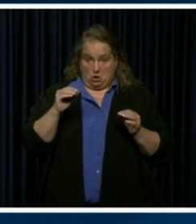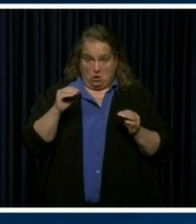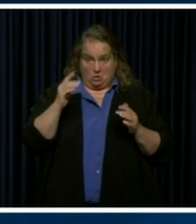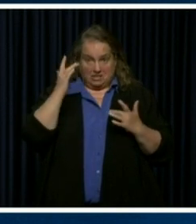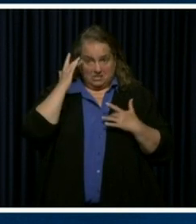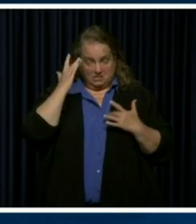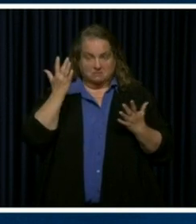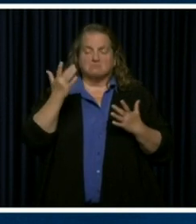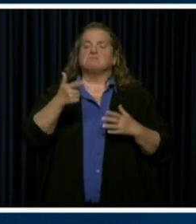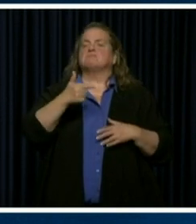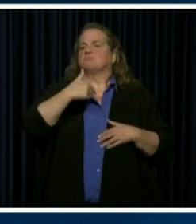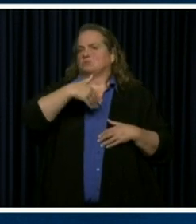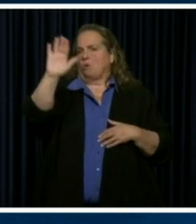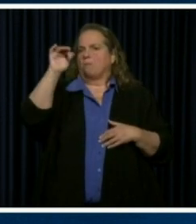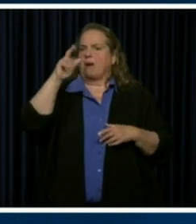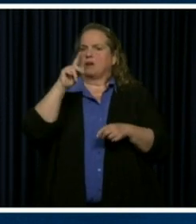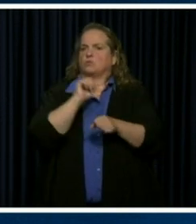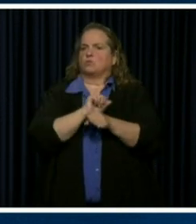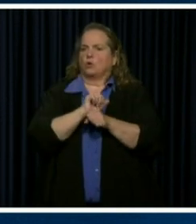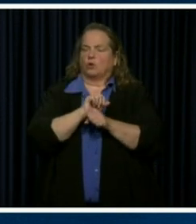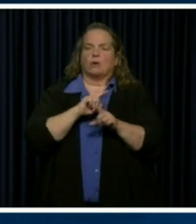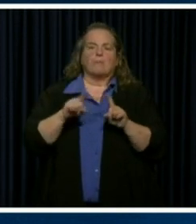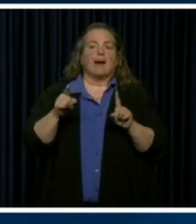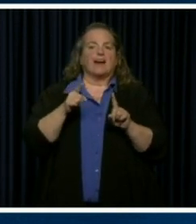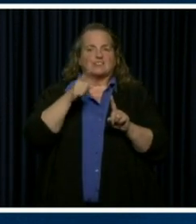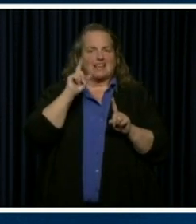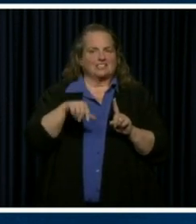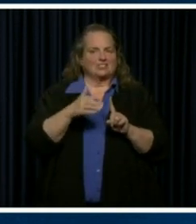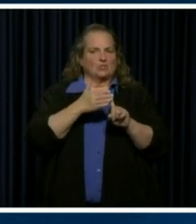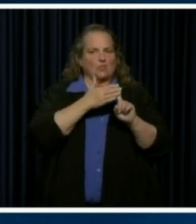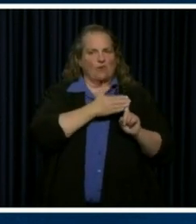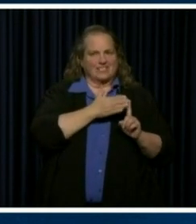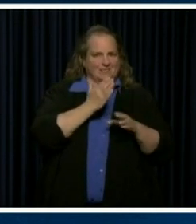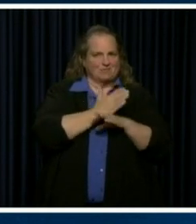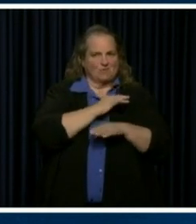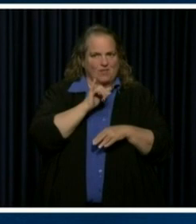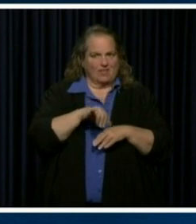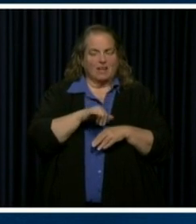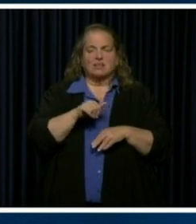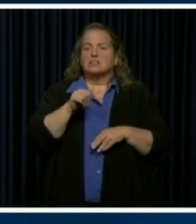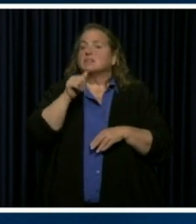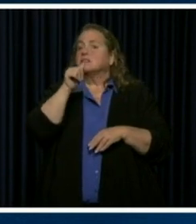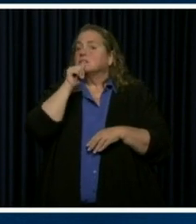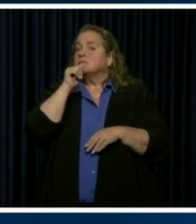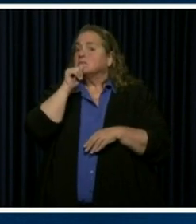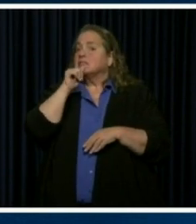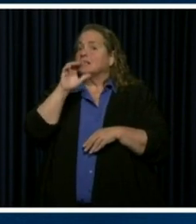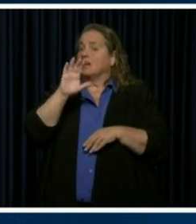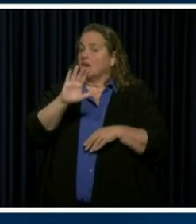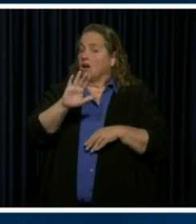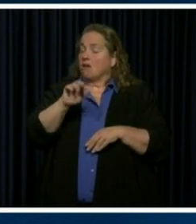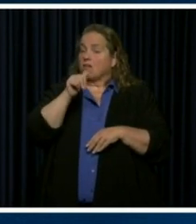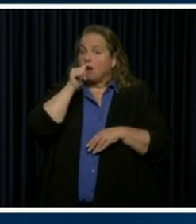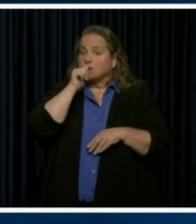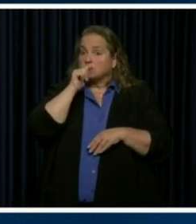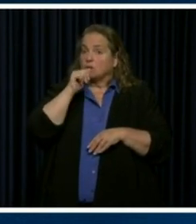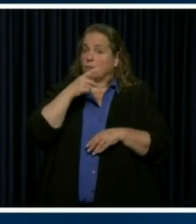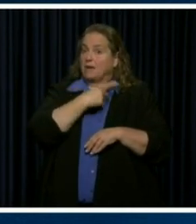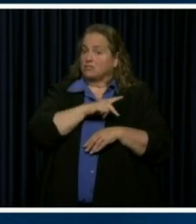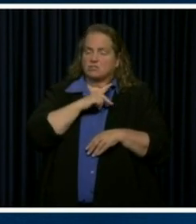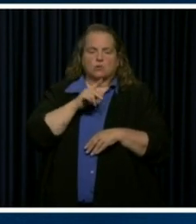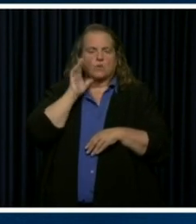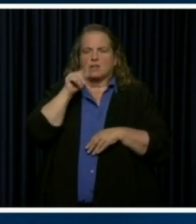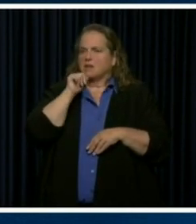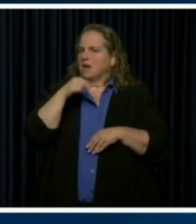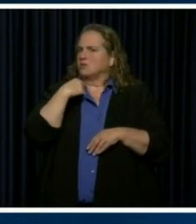gets an automated return to work email. To protect the patient's confidentiality, case contacts will not be told the identity